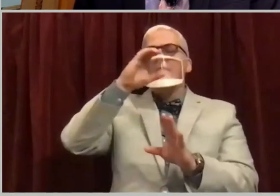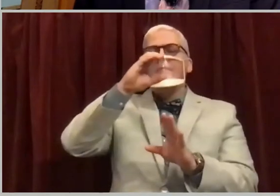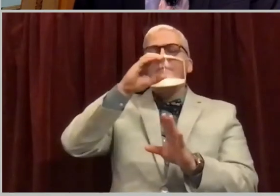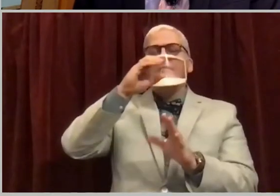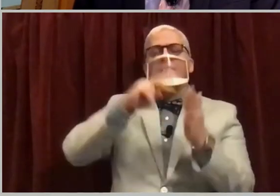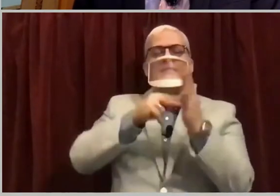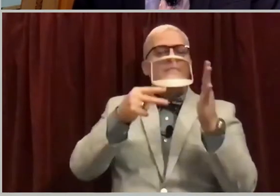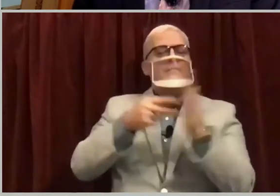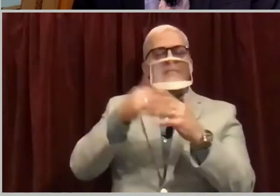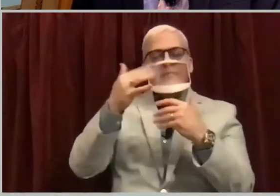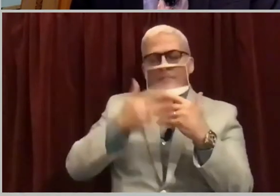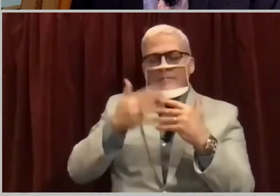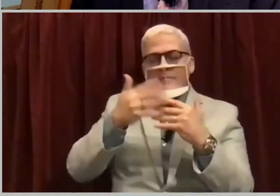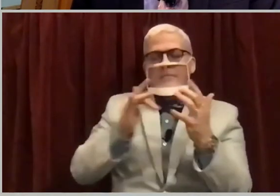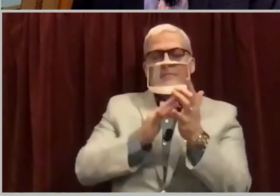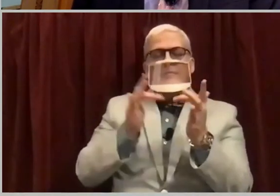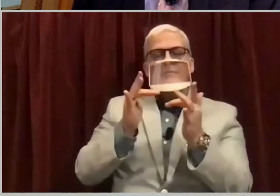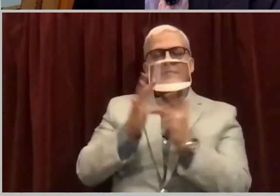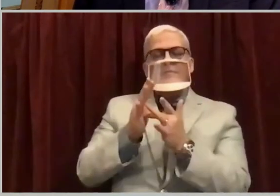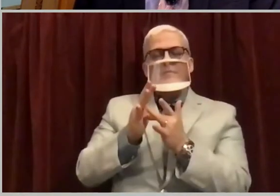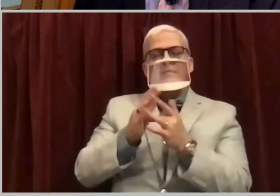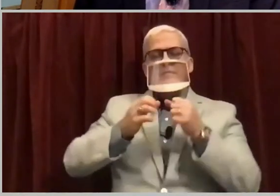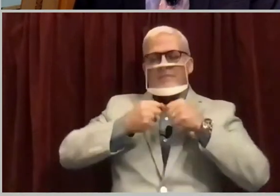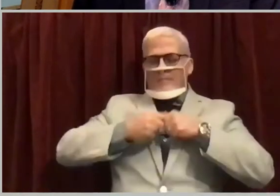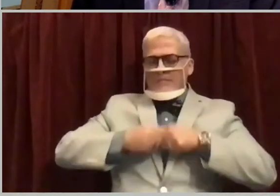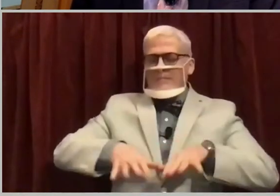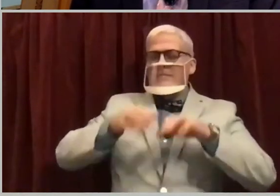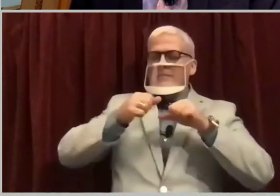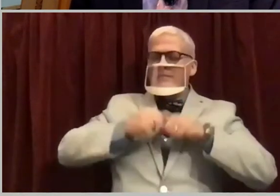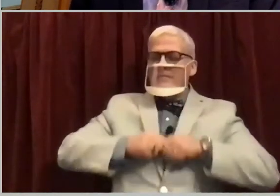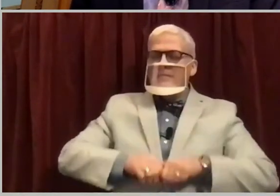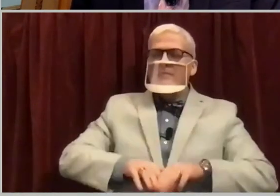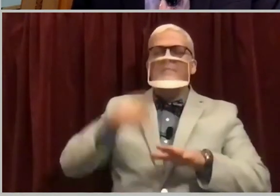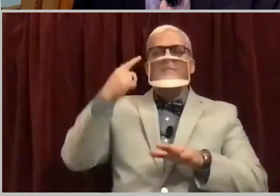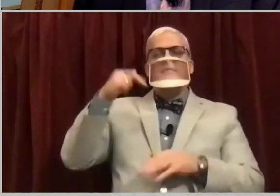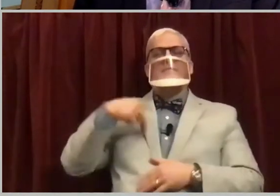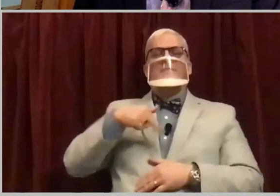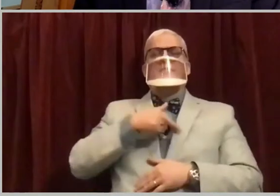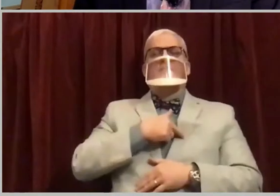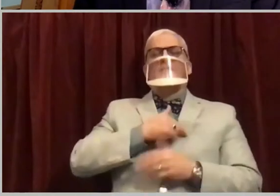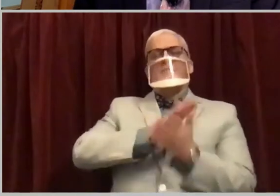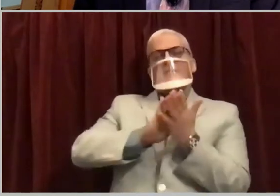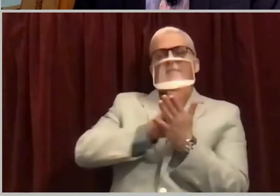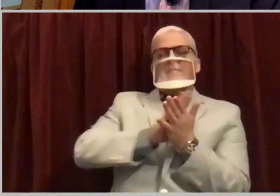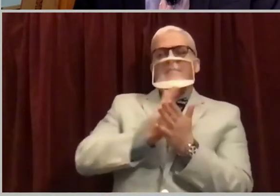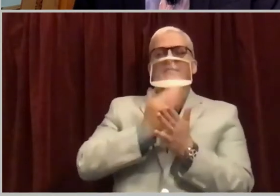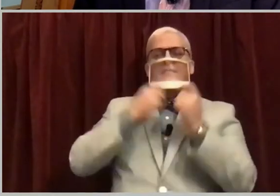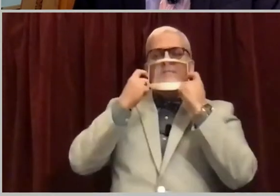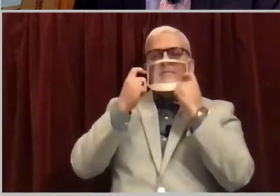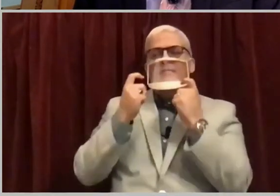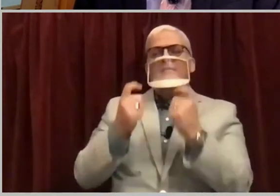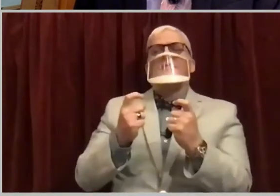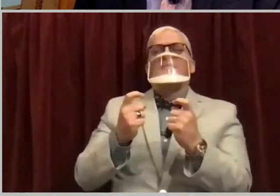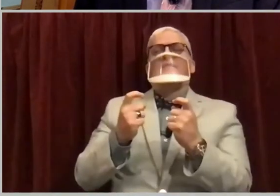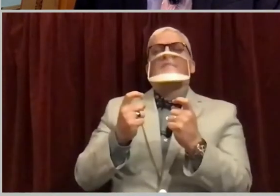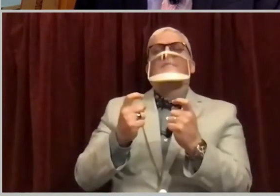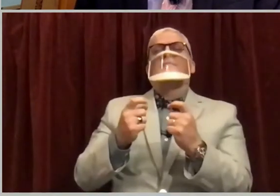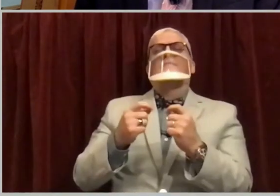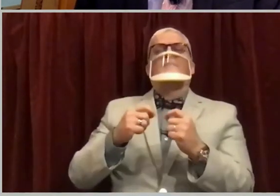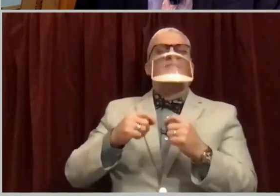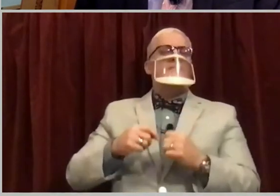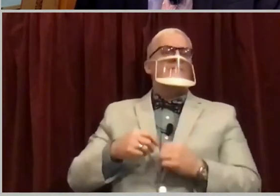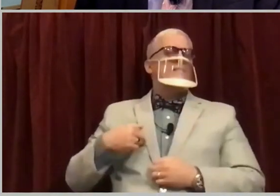Christ that was spilt on our behalf, Father. The blood that covers a multitude of sins. Father, sins that